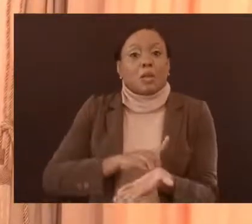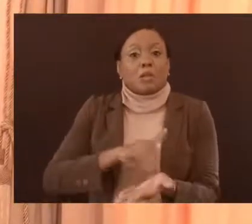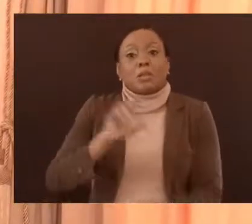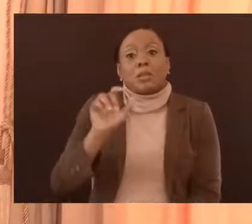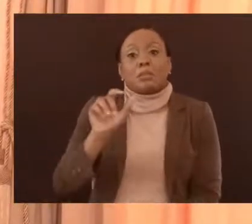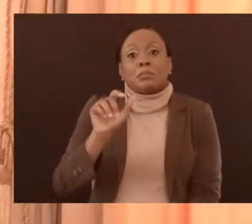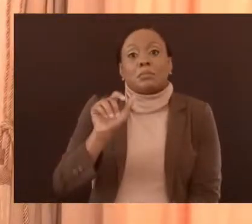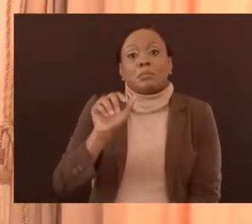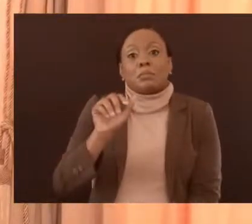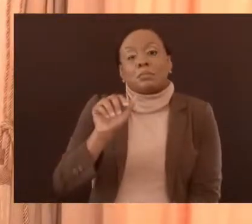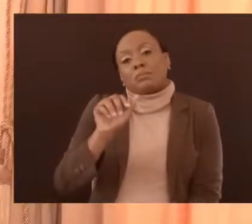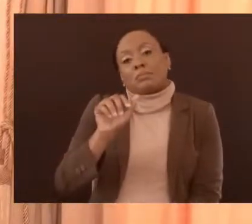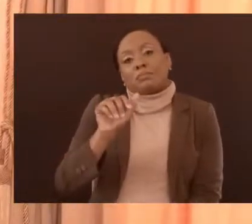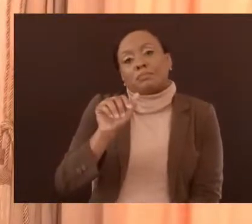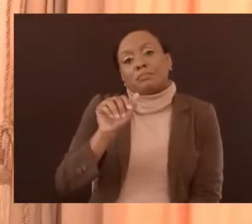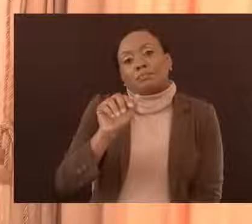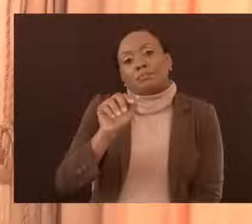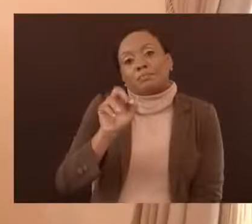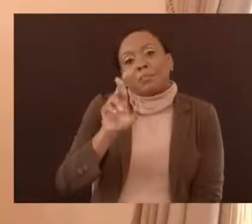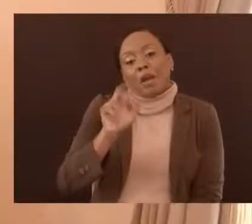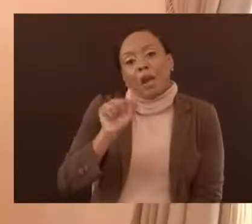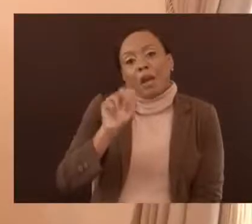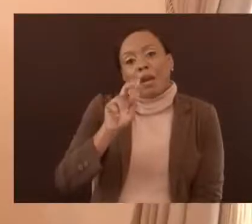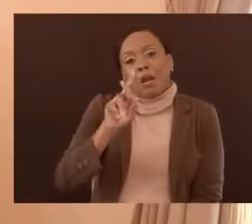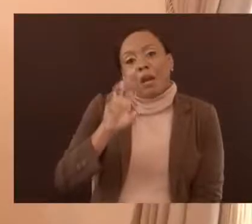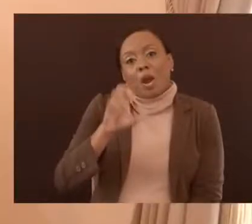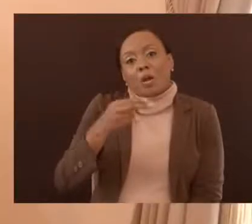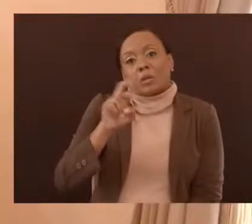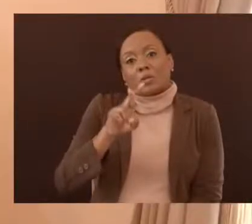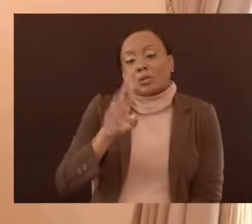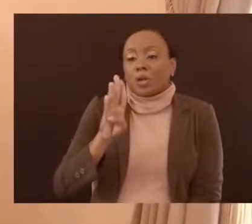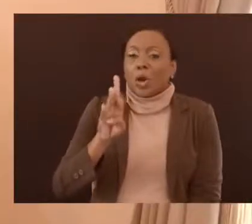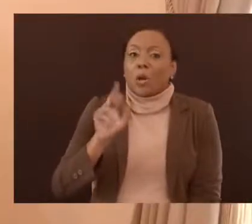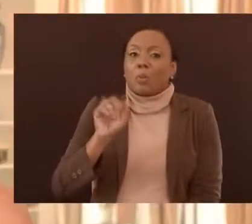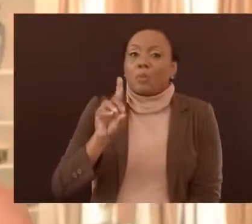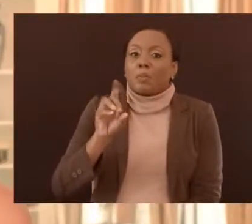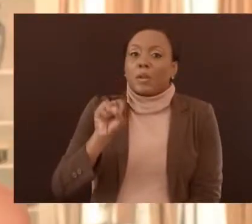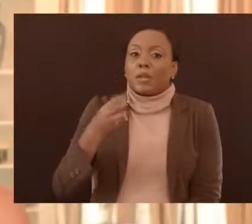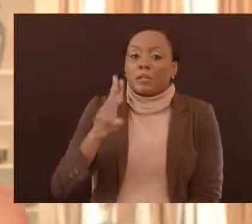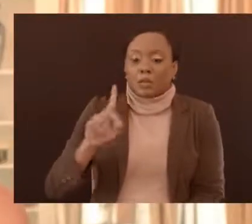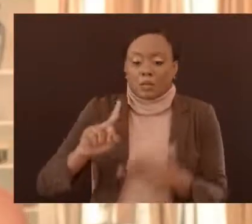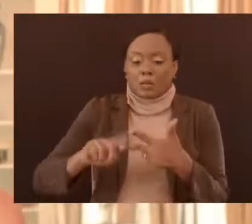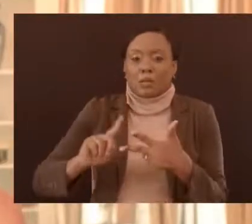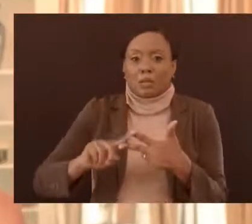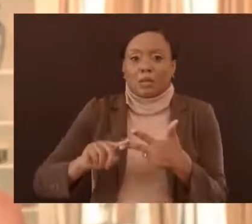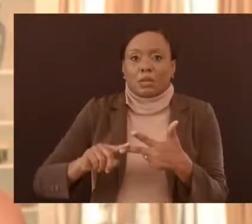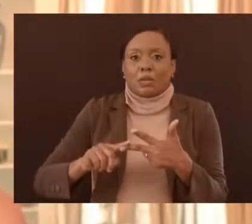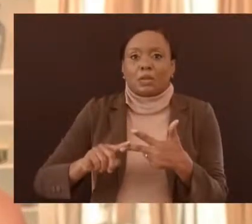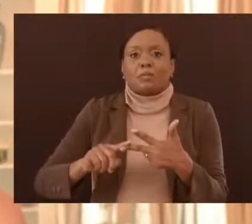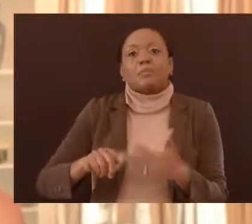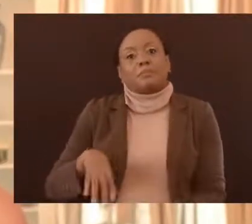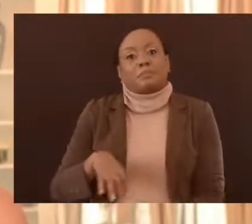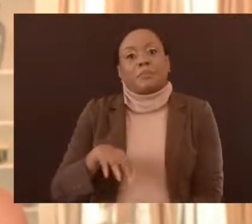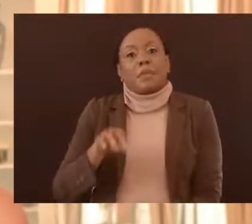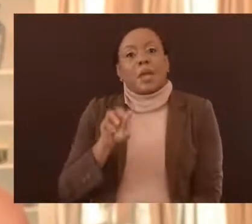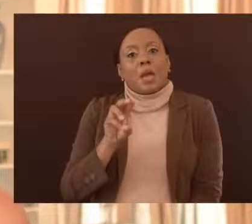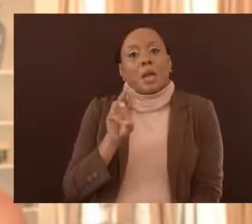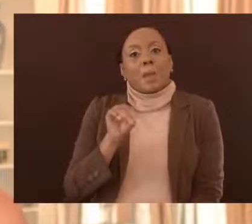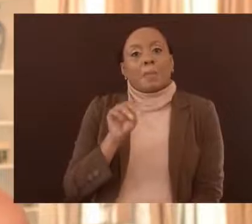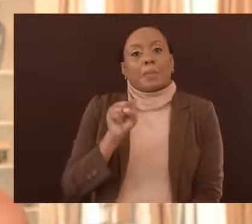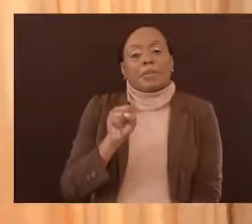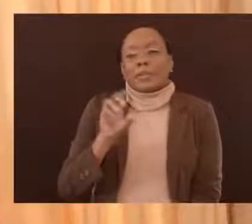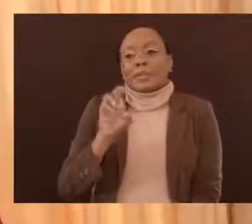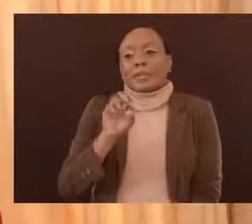Bradshaw, Director of Education Reform, Dr. Ida May Denny. And at this time, I will invite Minister Bradshaw to go